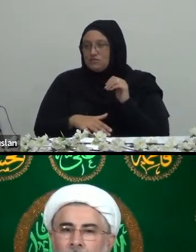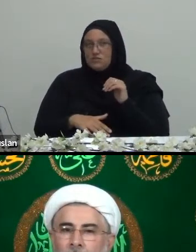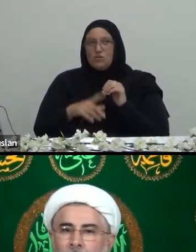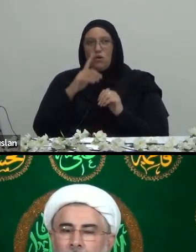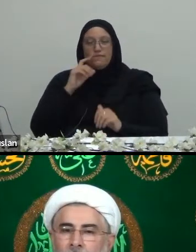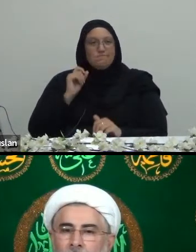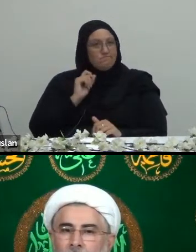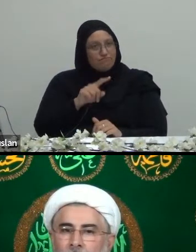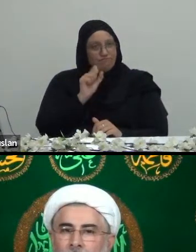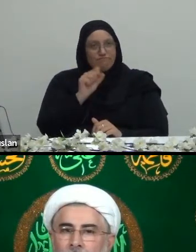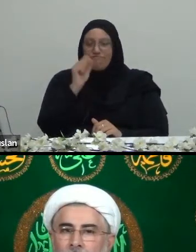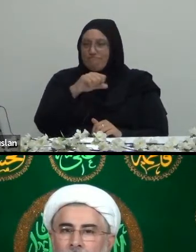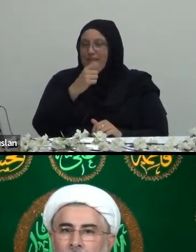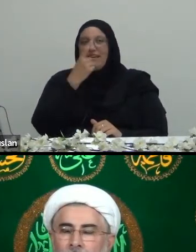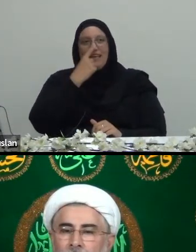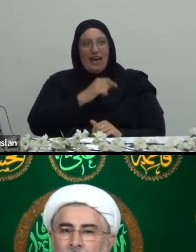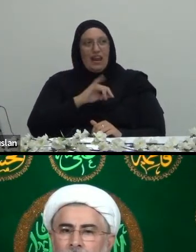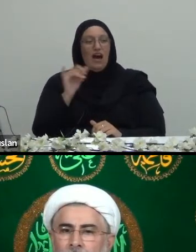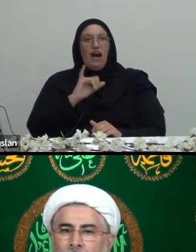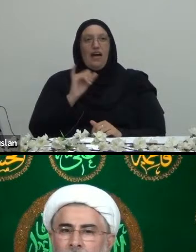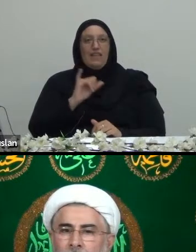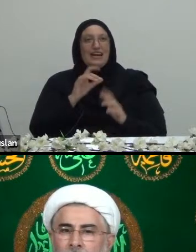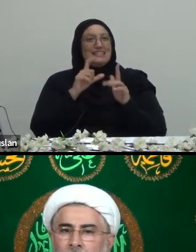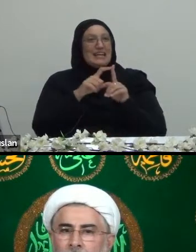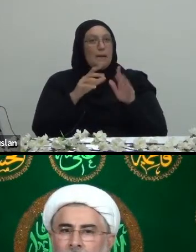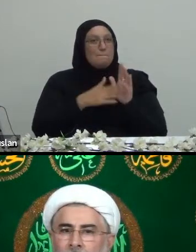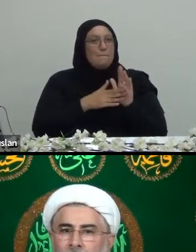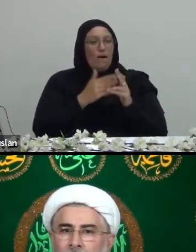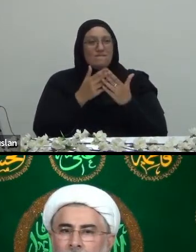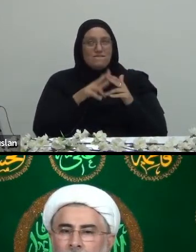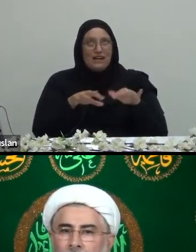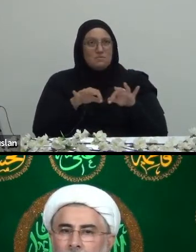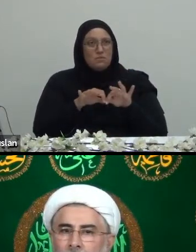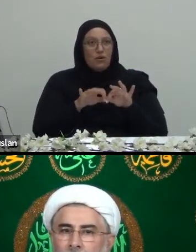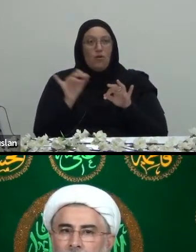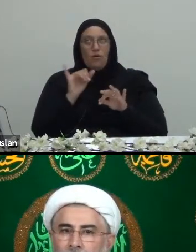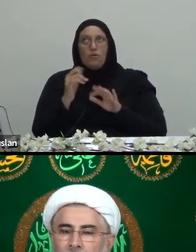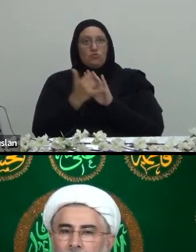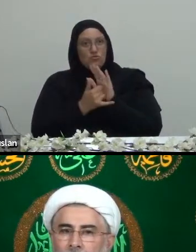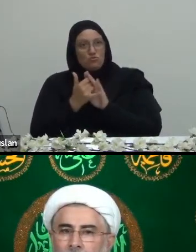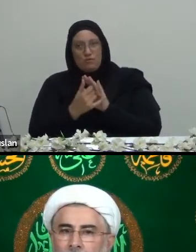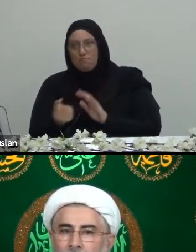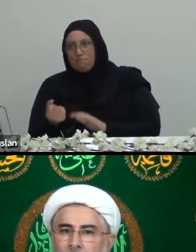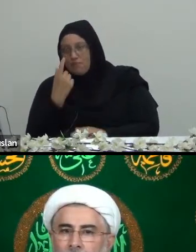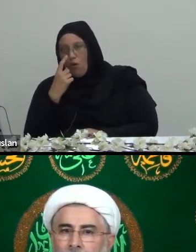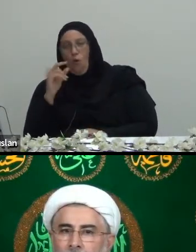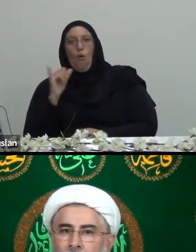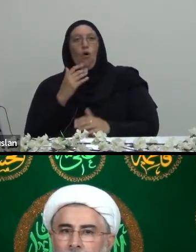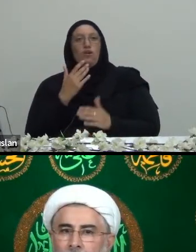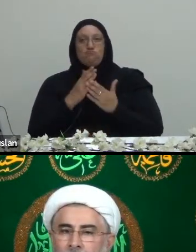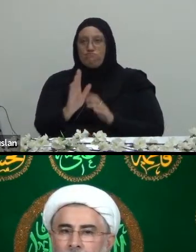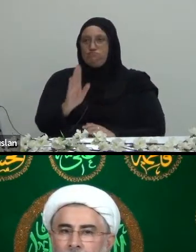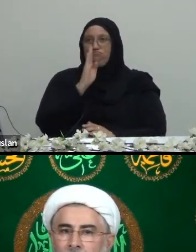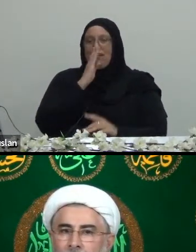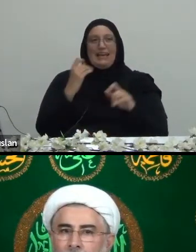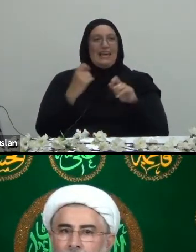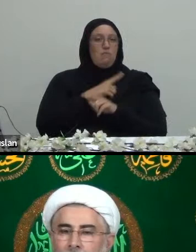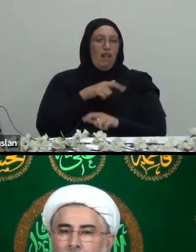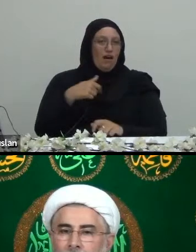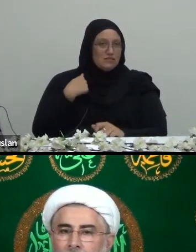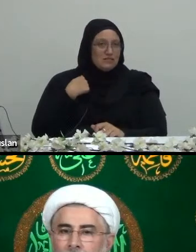us, you're welcome to do so either by DM on Facebook, on YouTube, or even directly by emailing